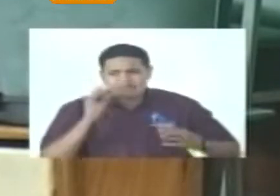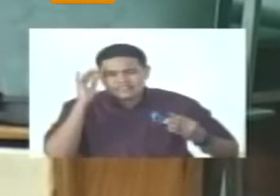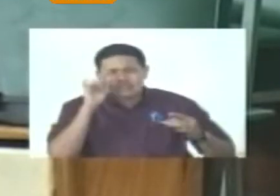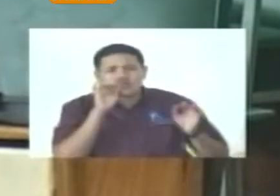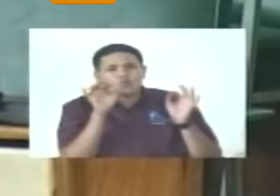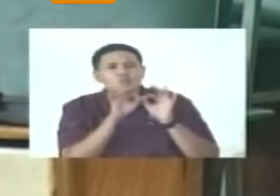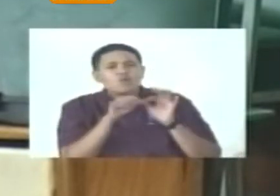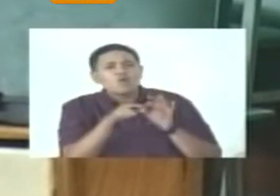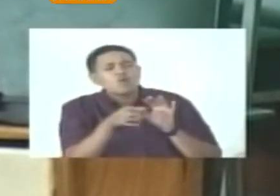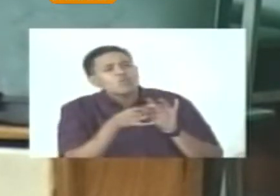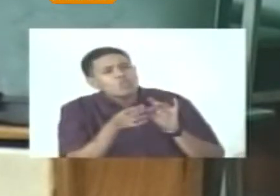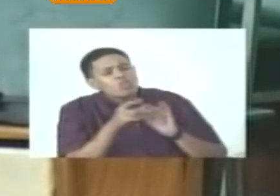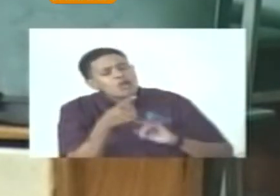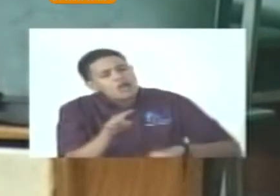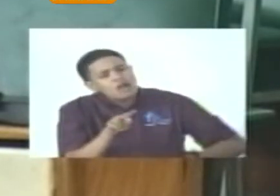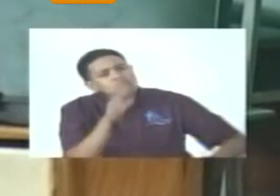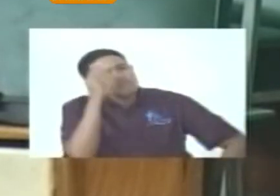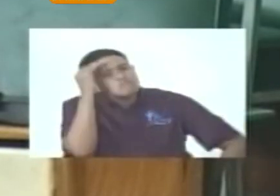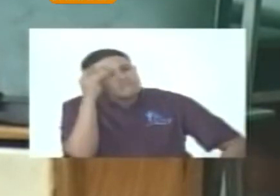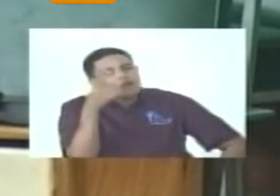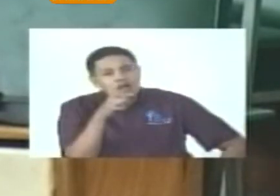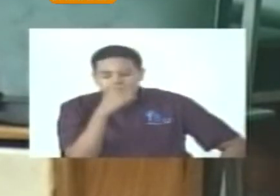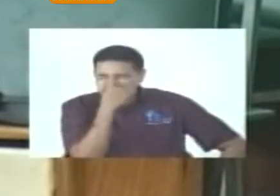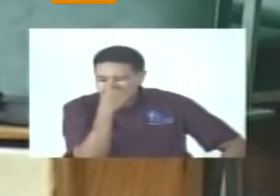of significant consideration.